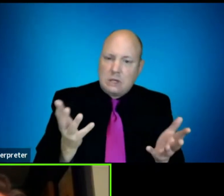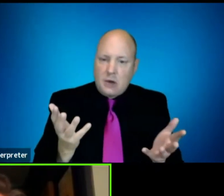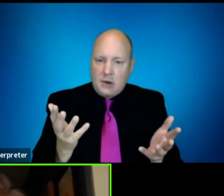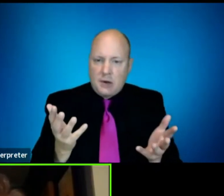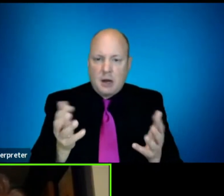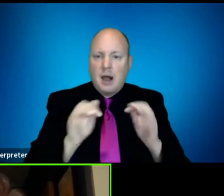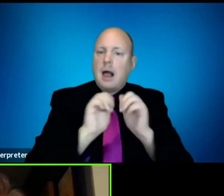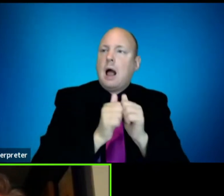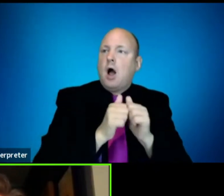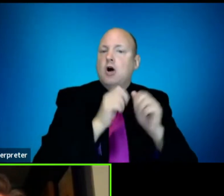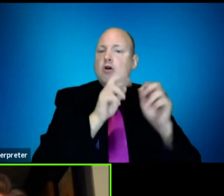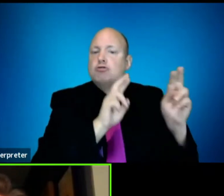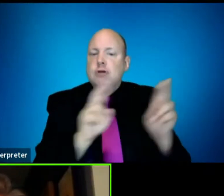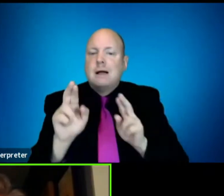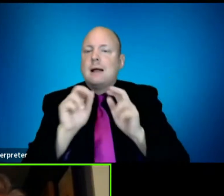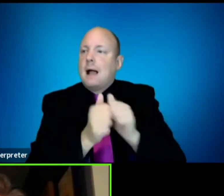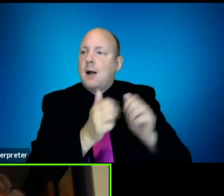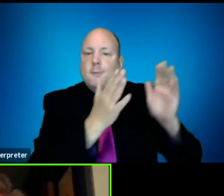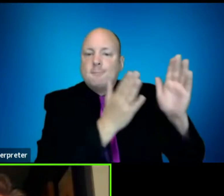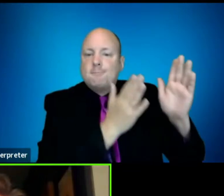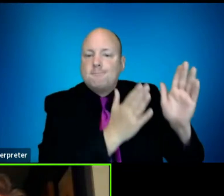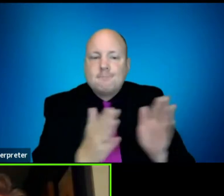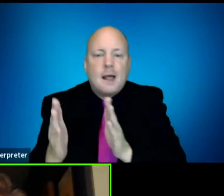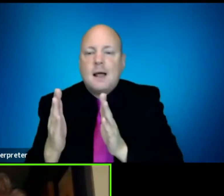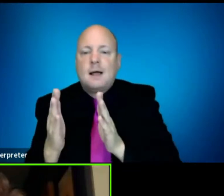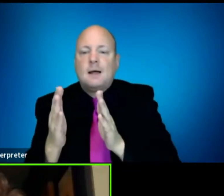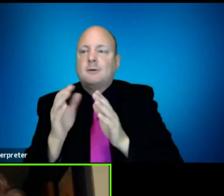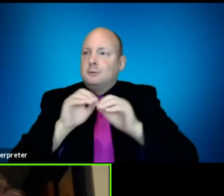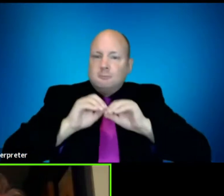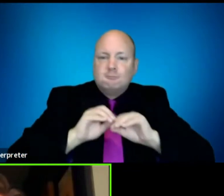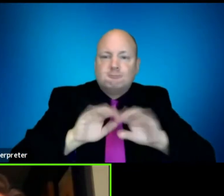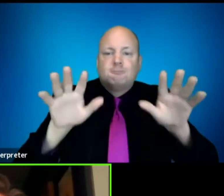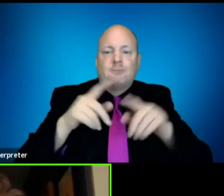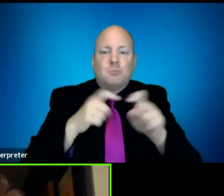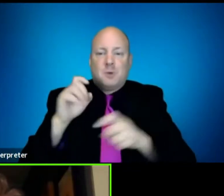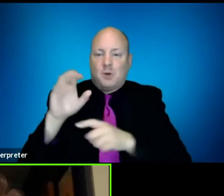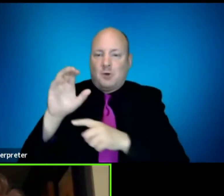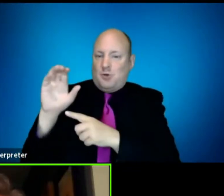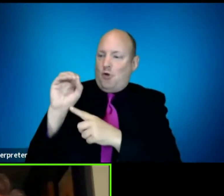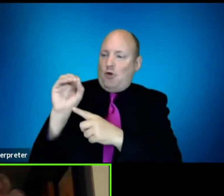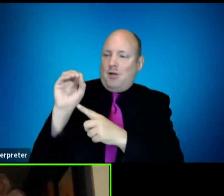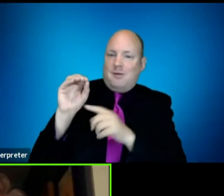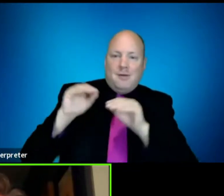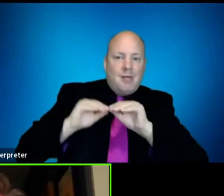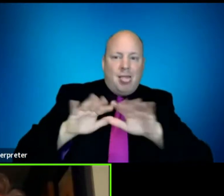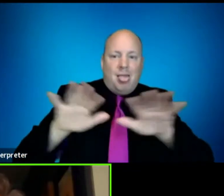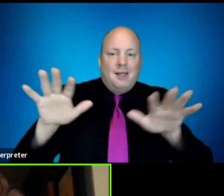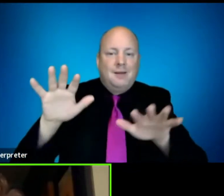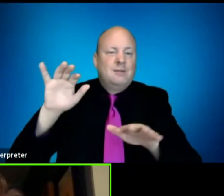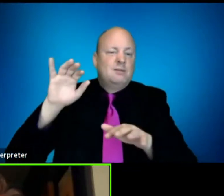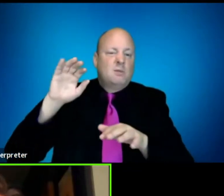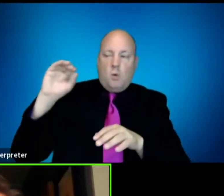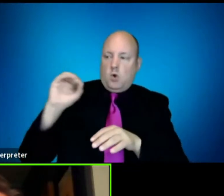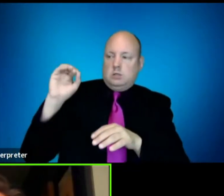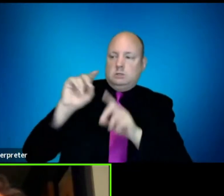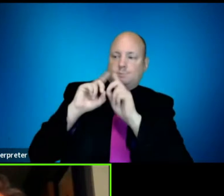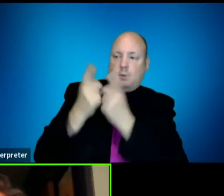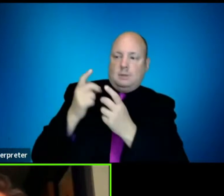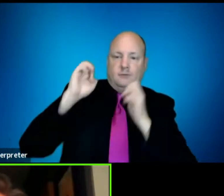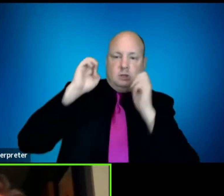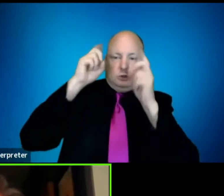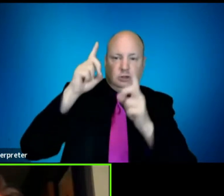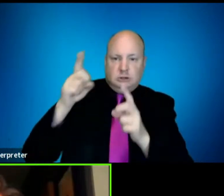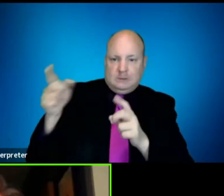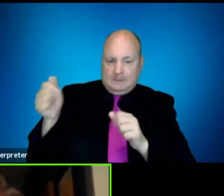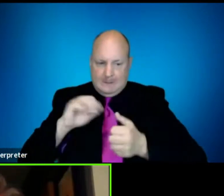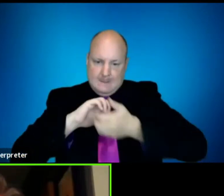Learners Resiliency Framework that has been released by the Oregon Department of Education, that has been developed in consultation with the OHA that has